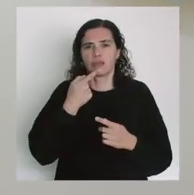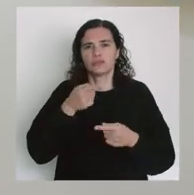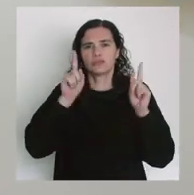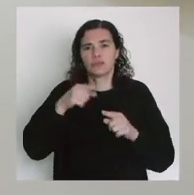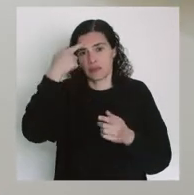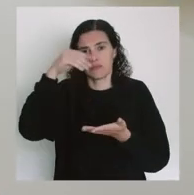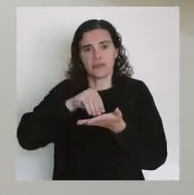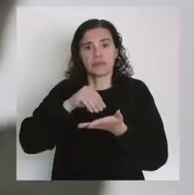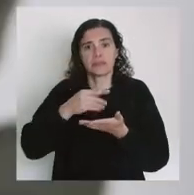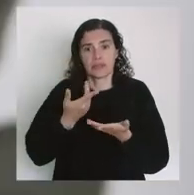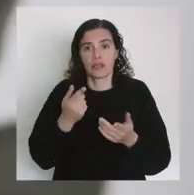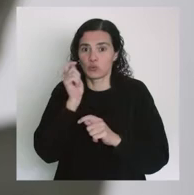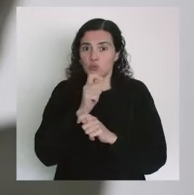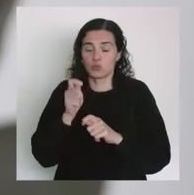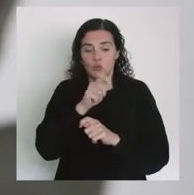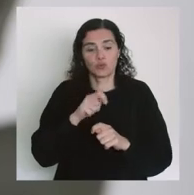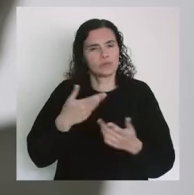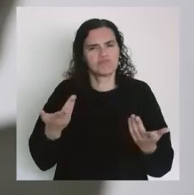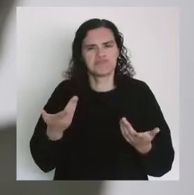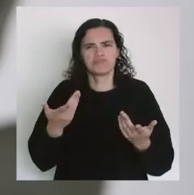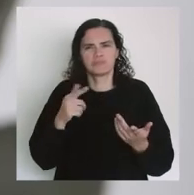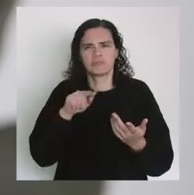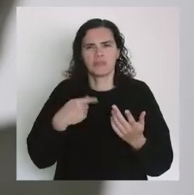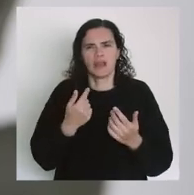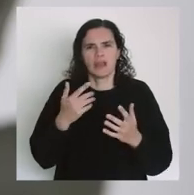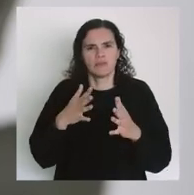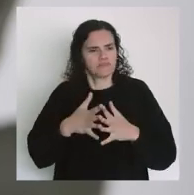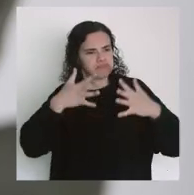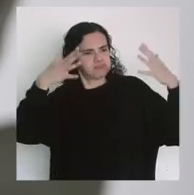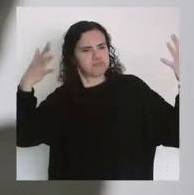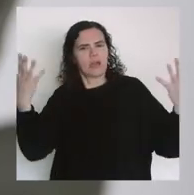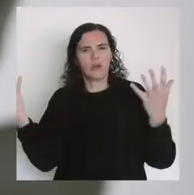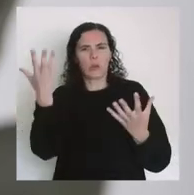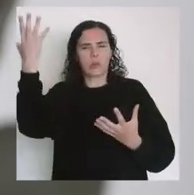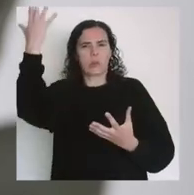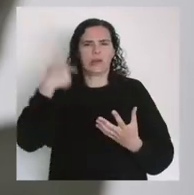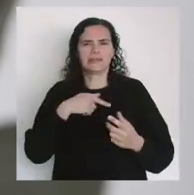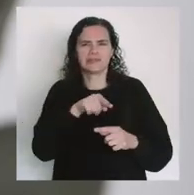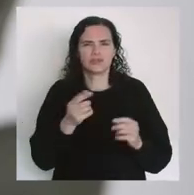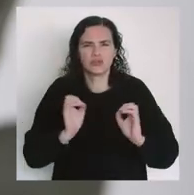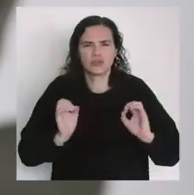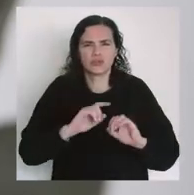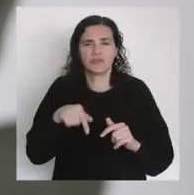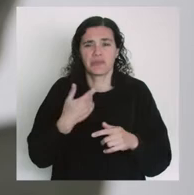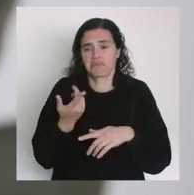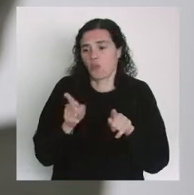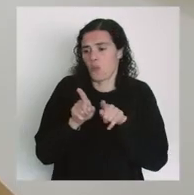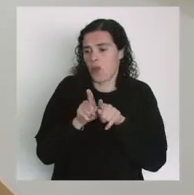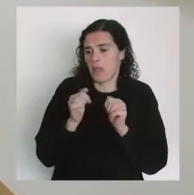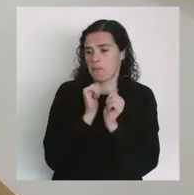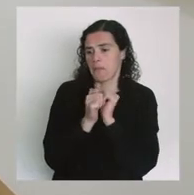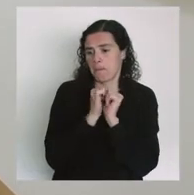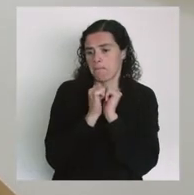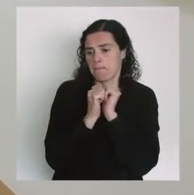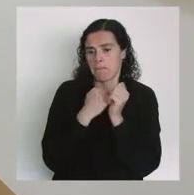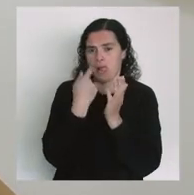to reinvent sculpture. There is almost no virtuosity in this sculpture. You have the feeling that they took a piece of paper, they